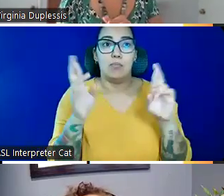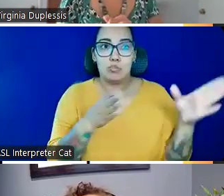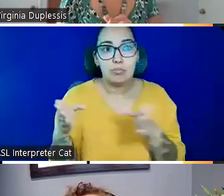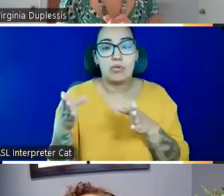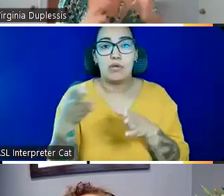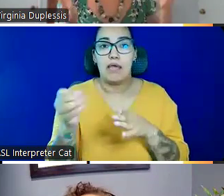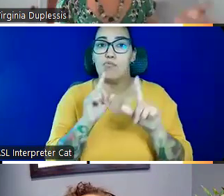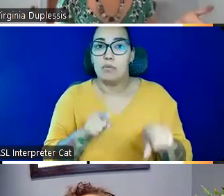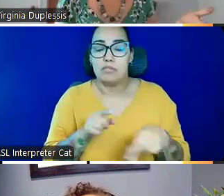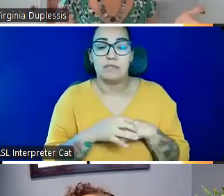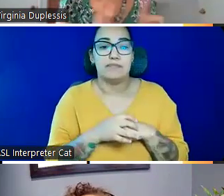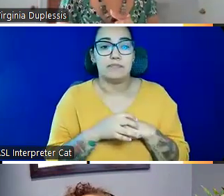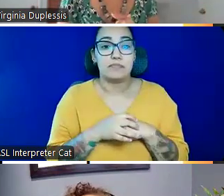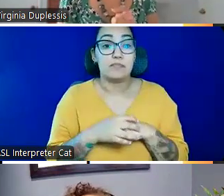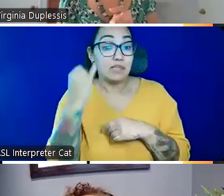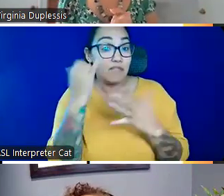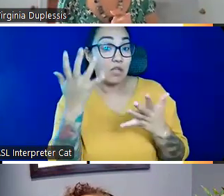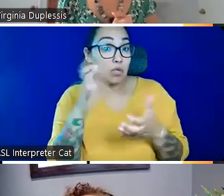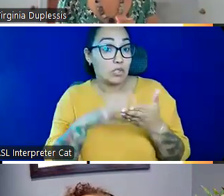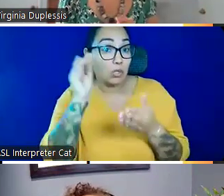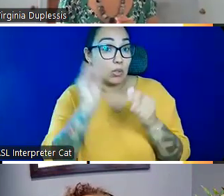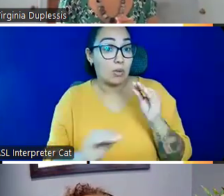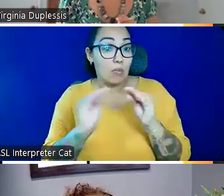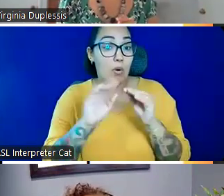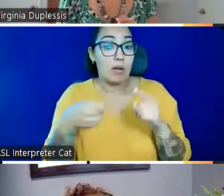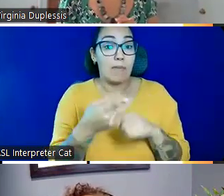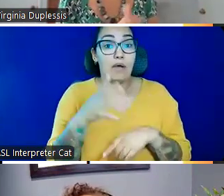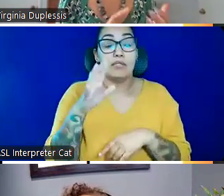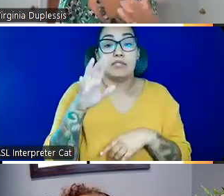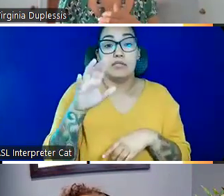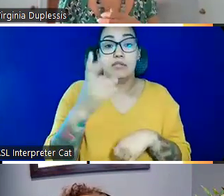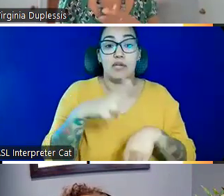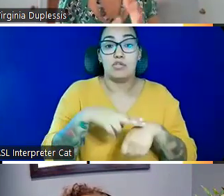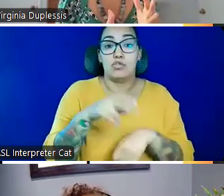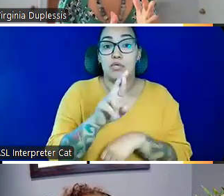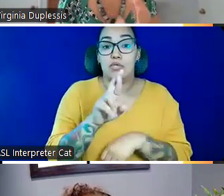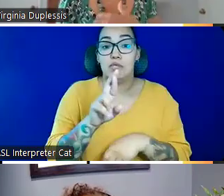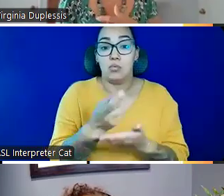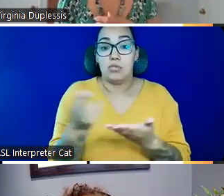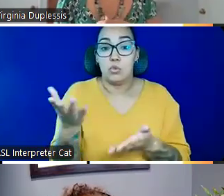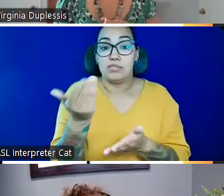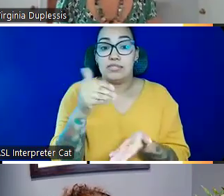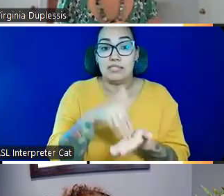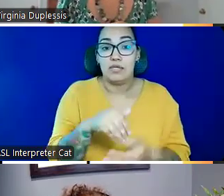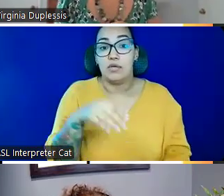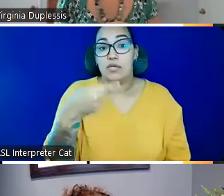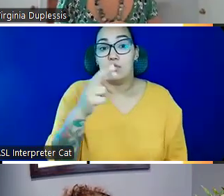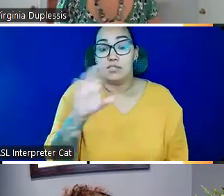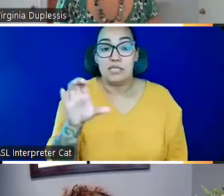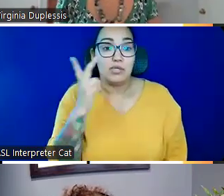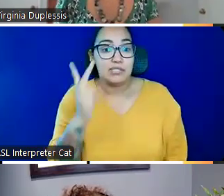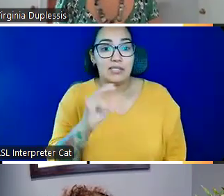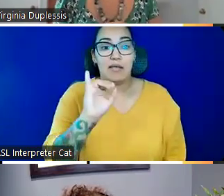and response. If you'd like to learn more about the National Health Resource Center, you can check out IPV Health, which is kind of